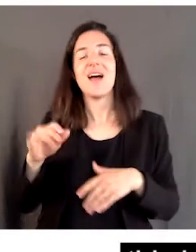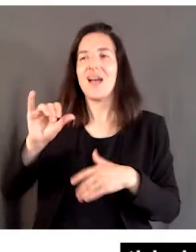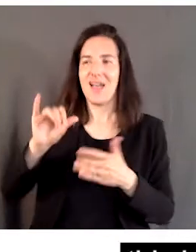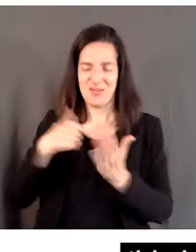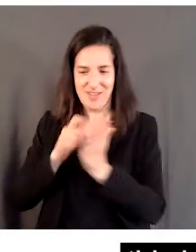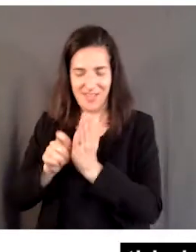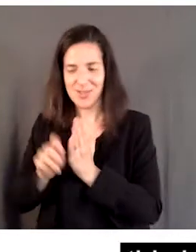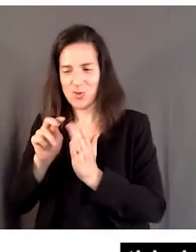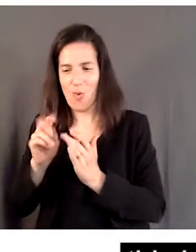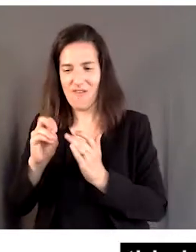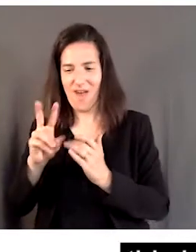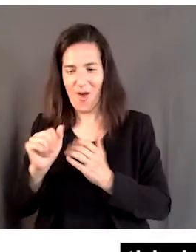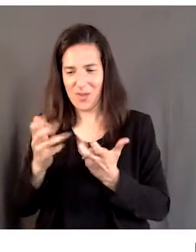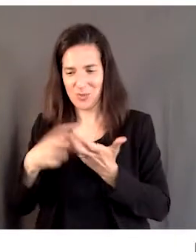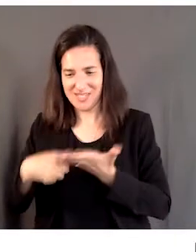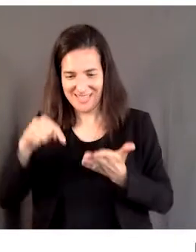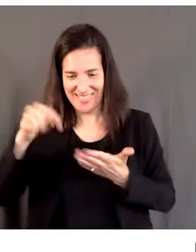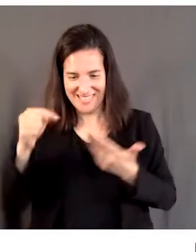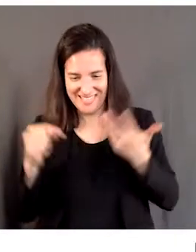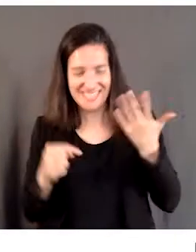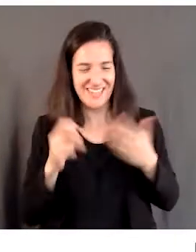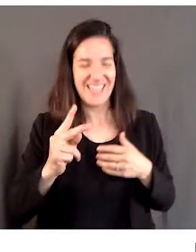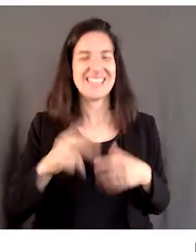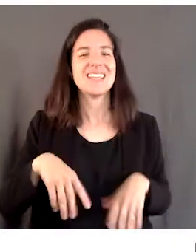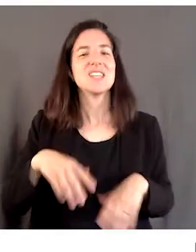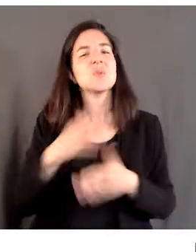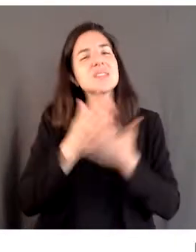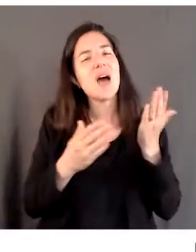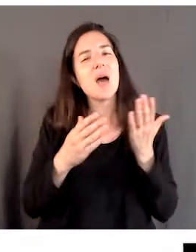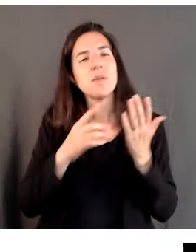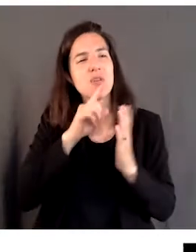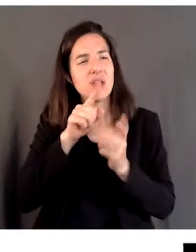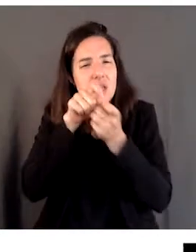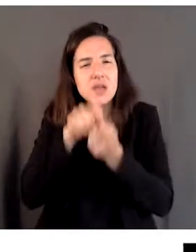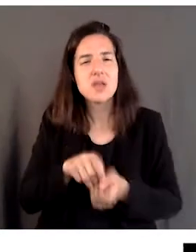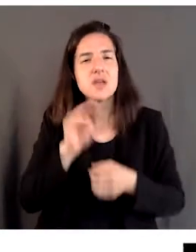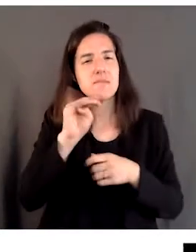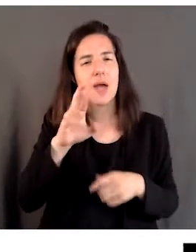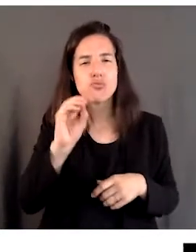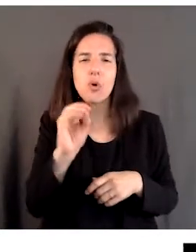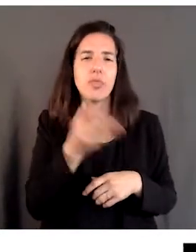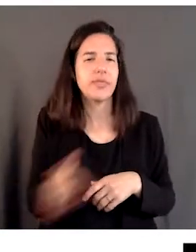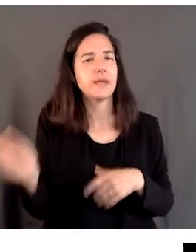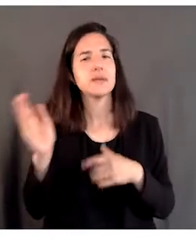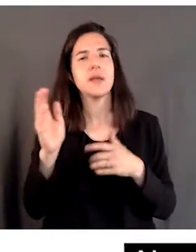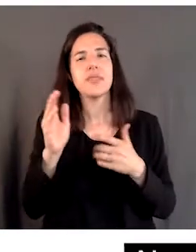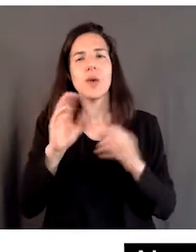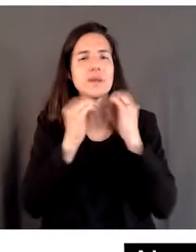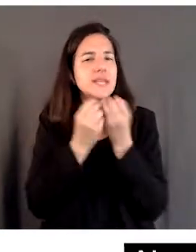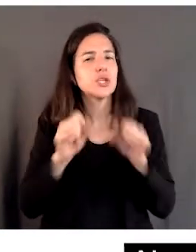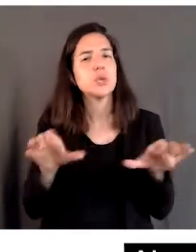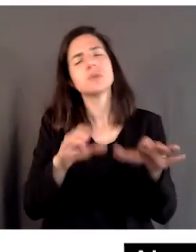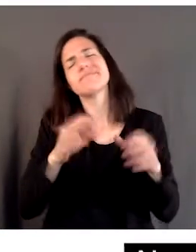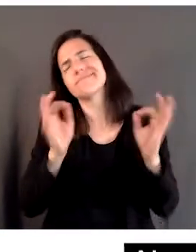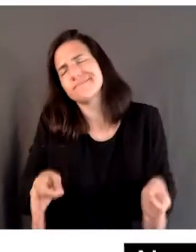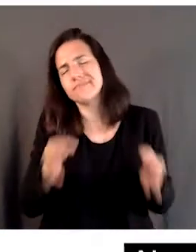So, so some kind of micro things I think that organizations do. Certainly the trainings, absolutely.